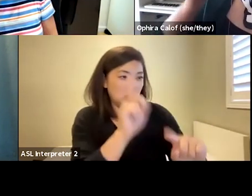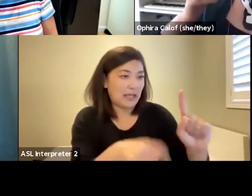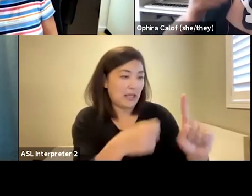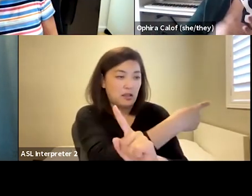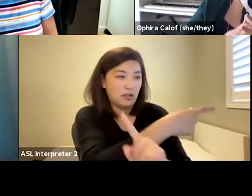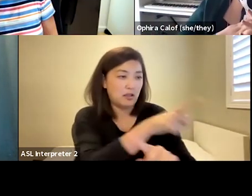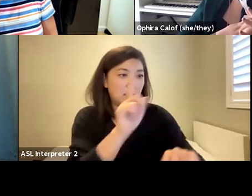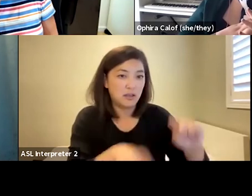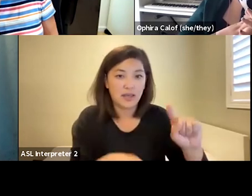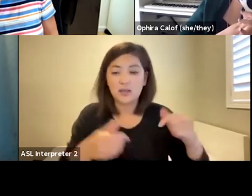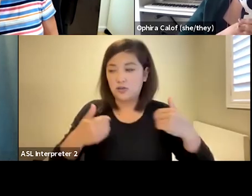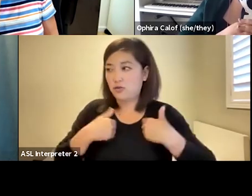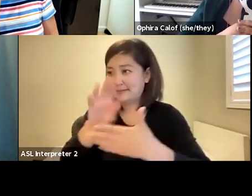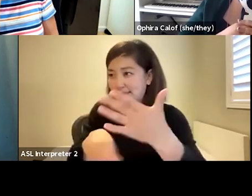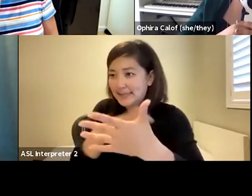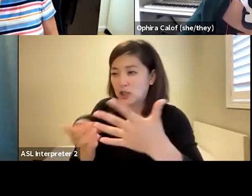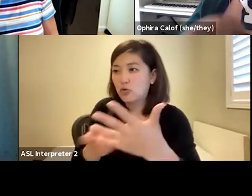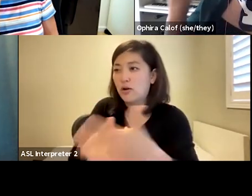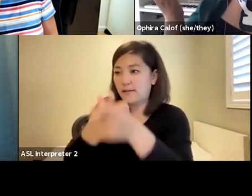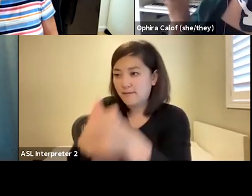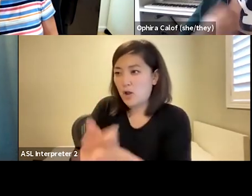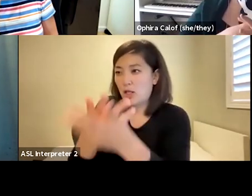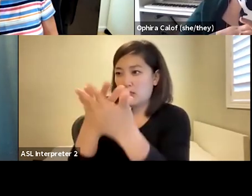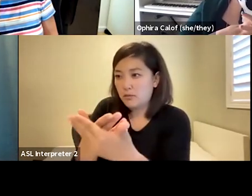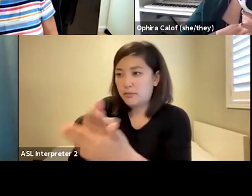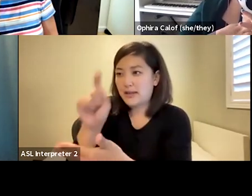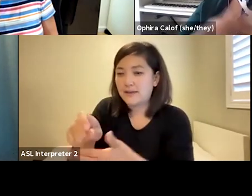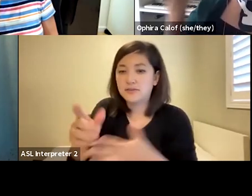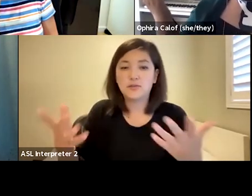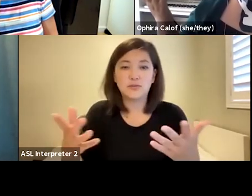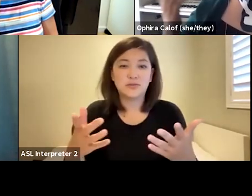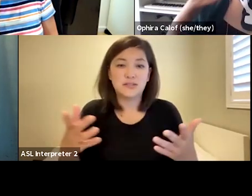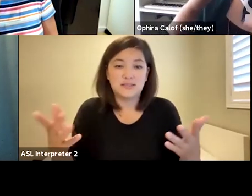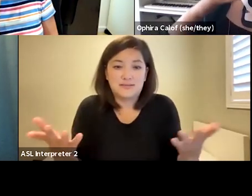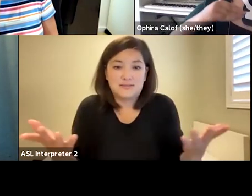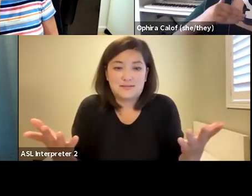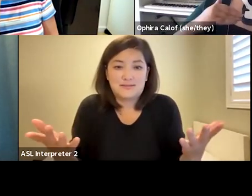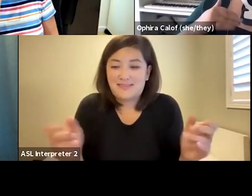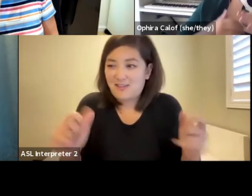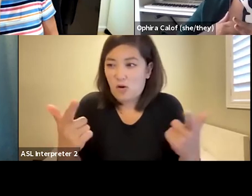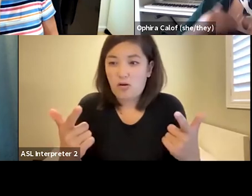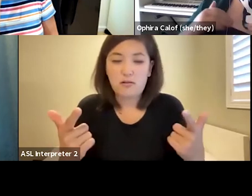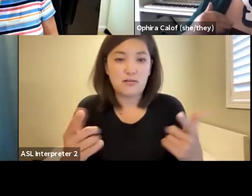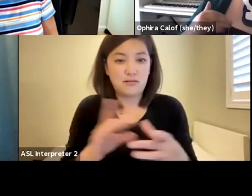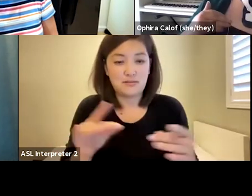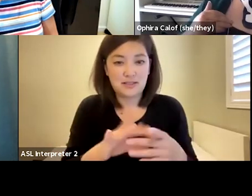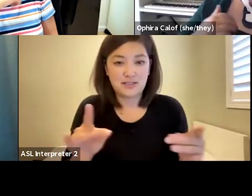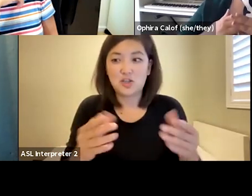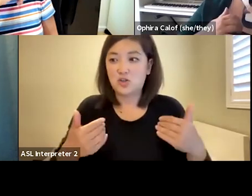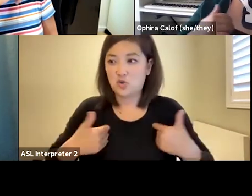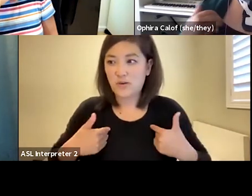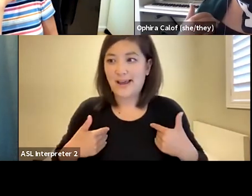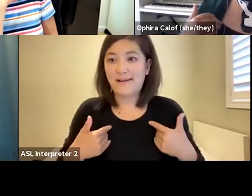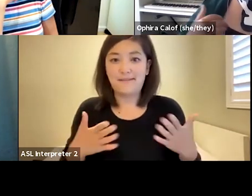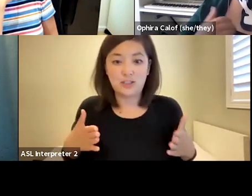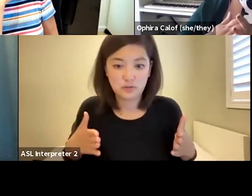schedule. That's the day you have to do. And as everyone's really mentioned, but sort of this pathway, this progression,